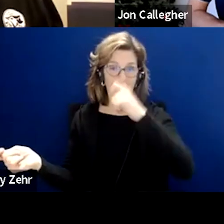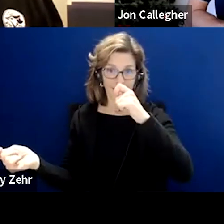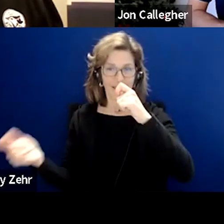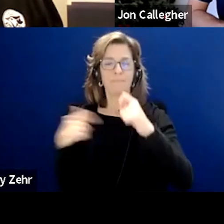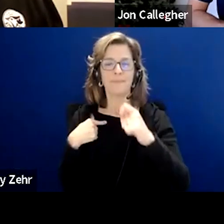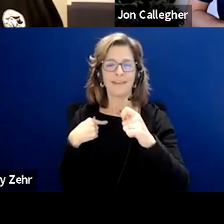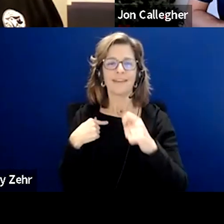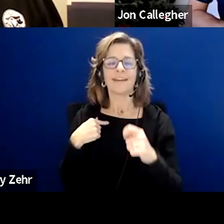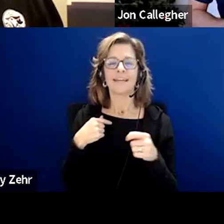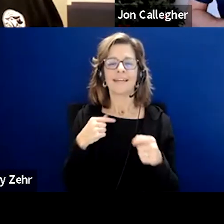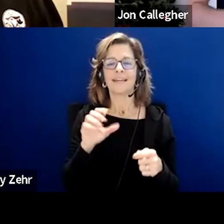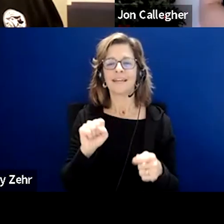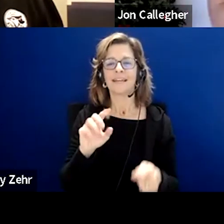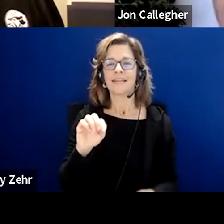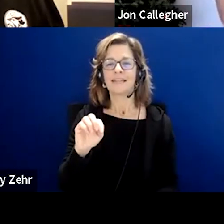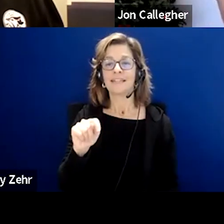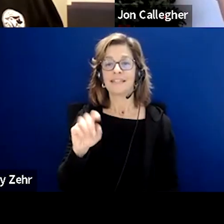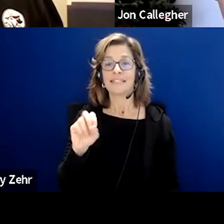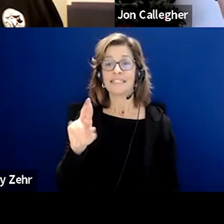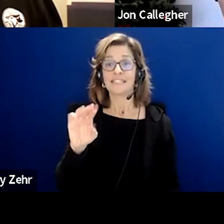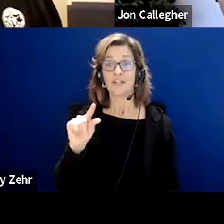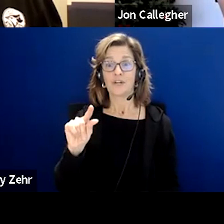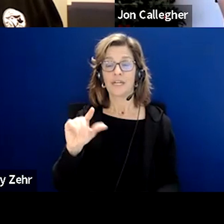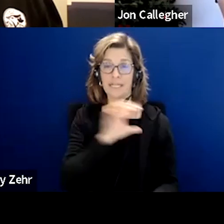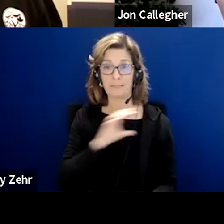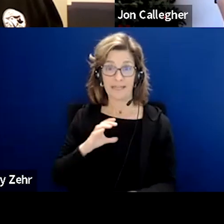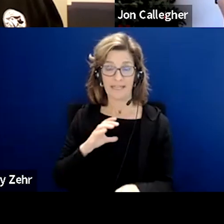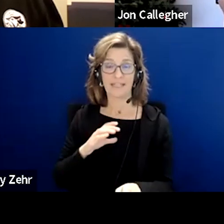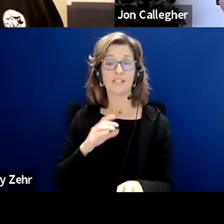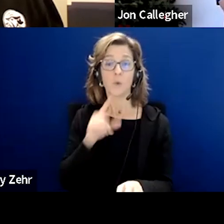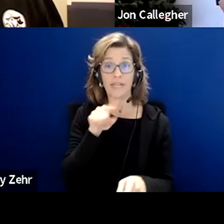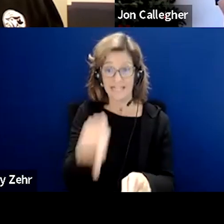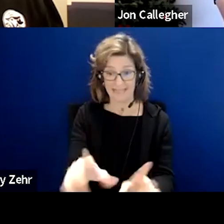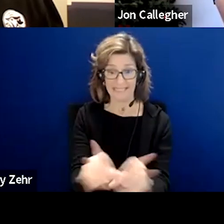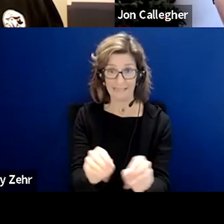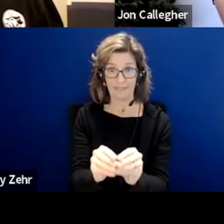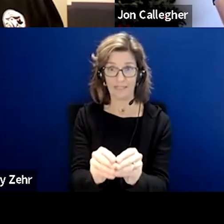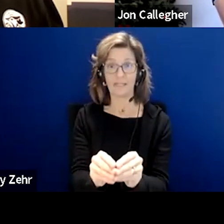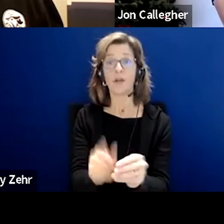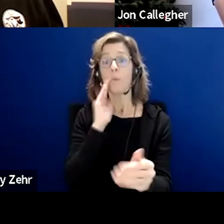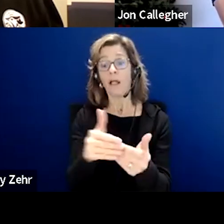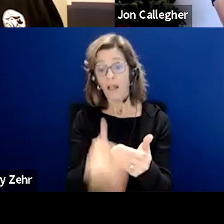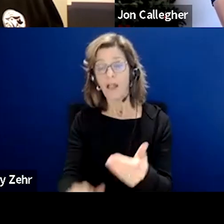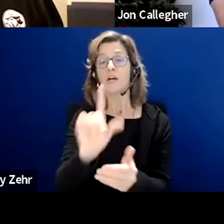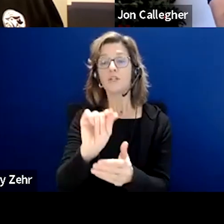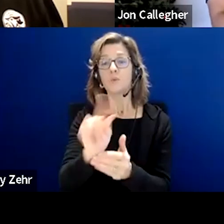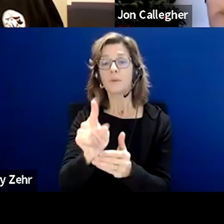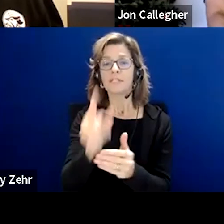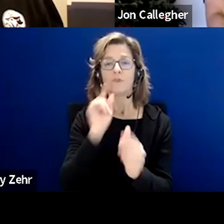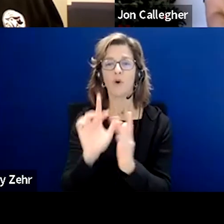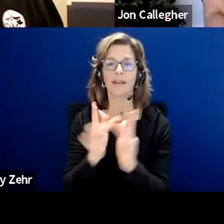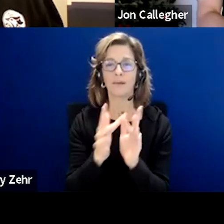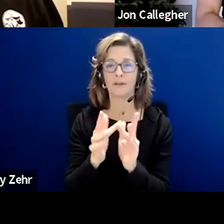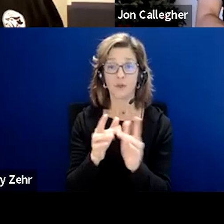say that at the end of this session, there's a 20-minute networking session that follows immediately right afterward. And we would absolutely